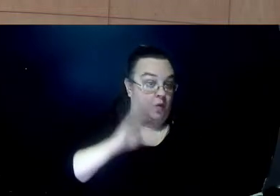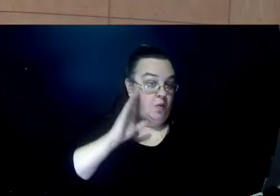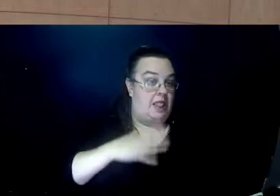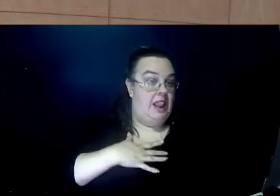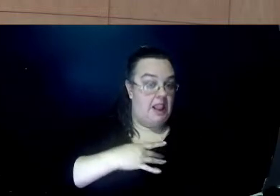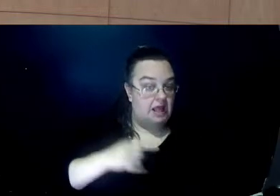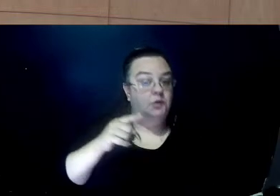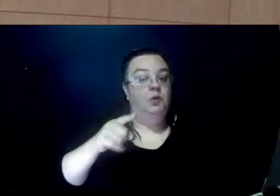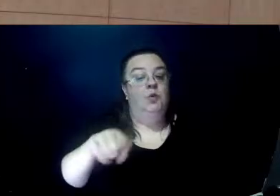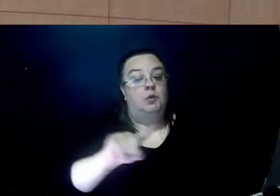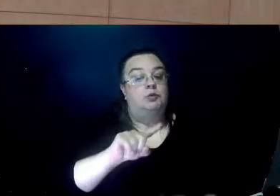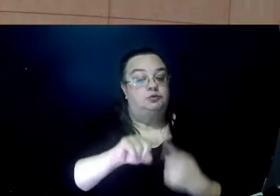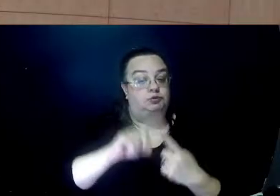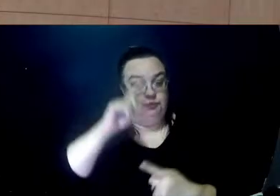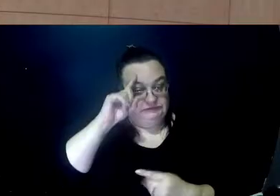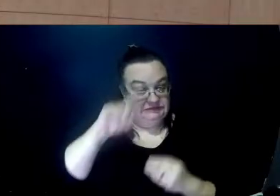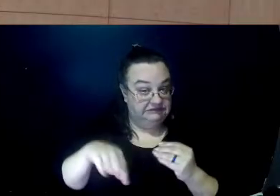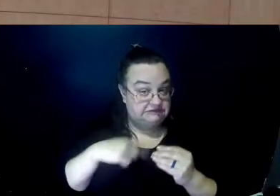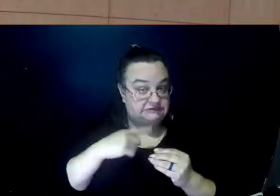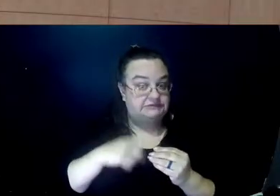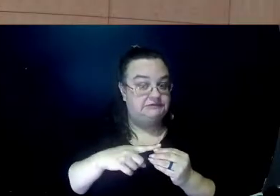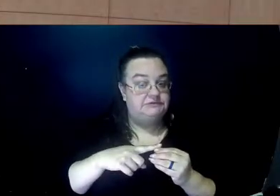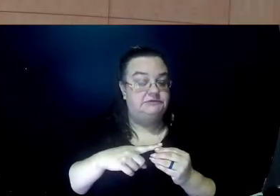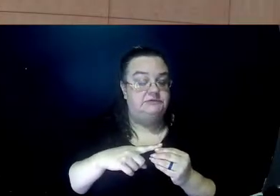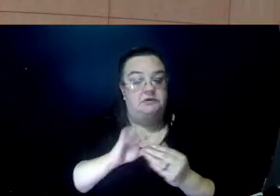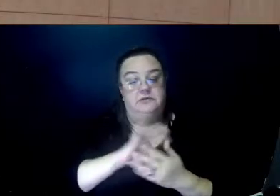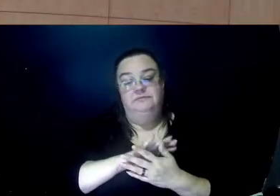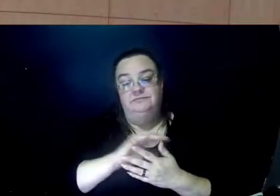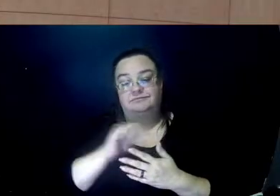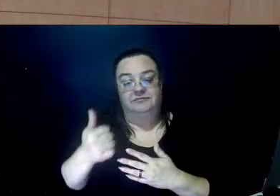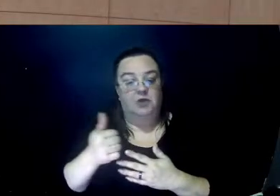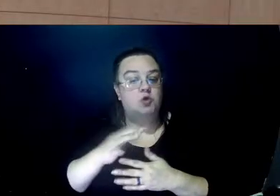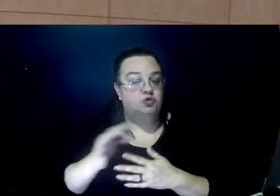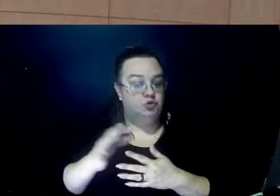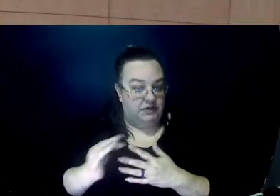to consider the following alternative